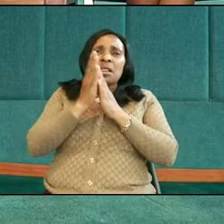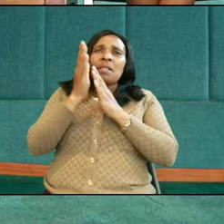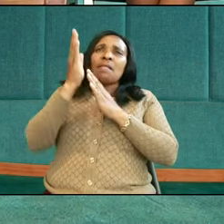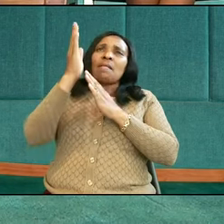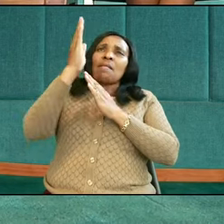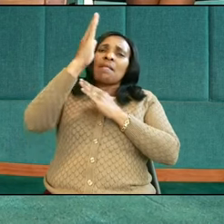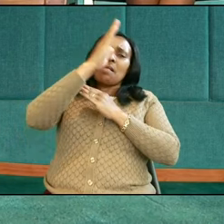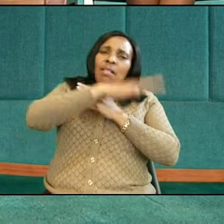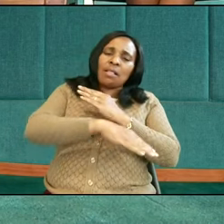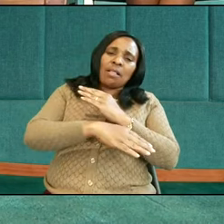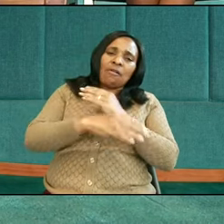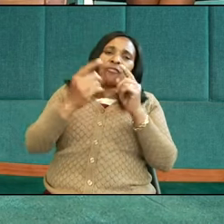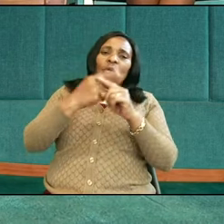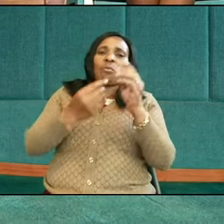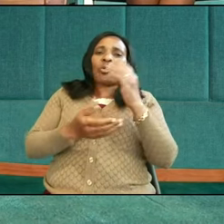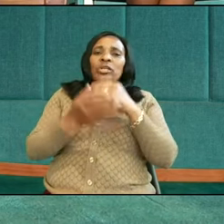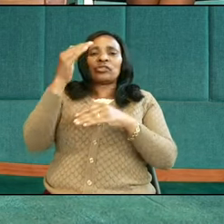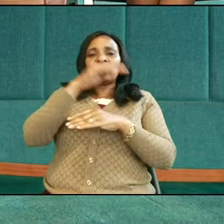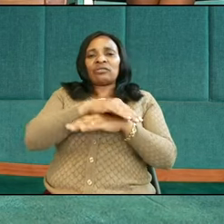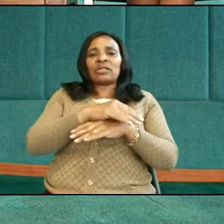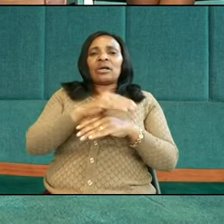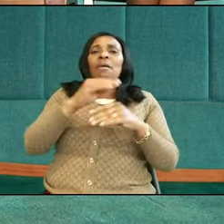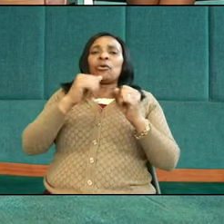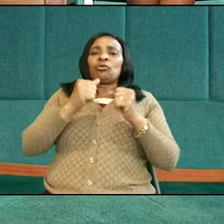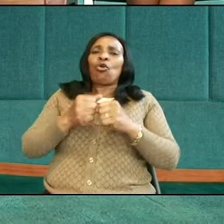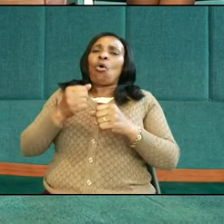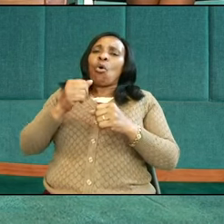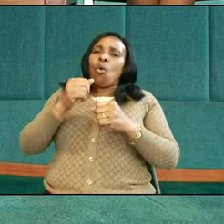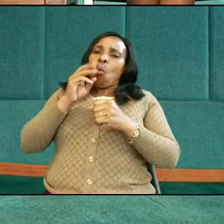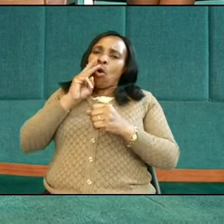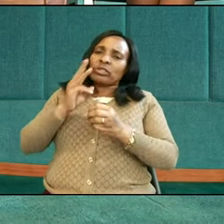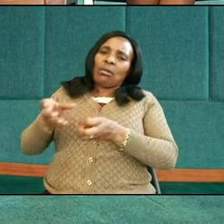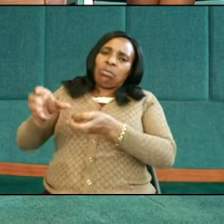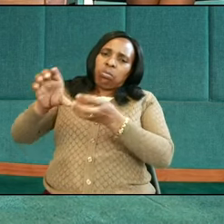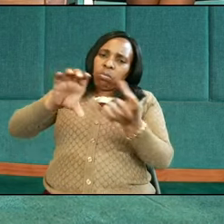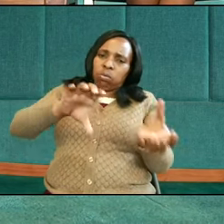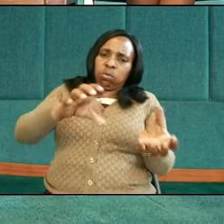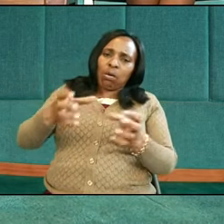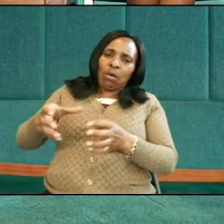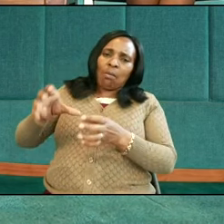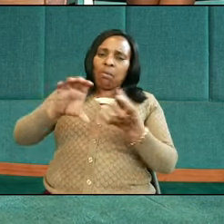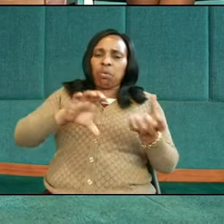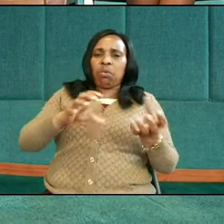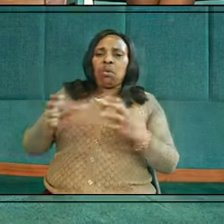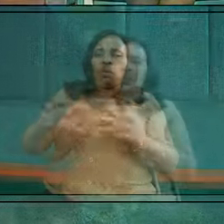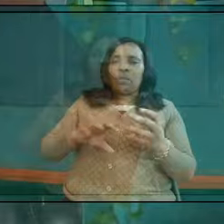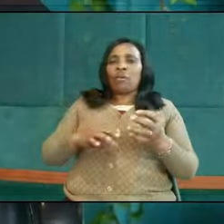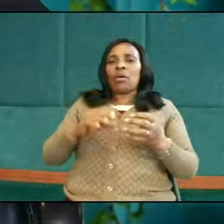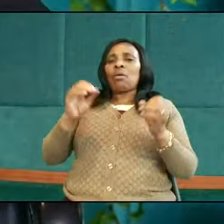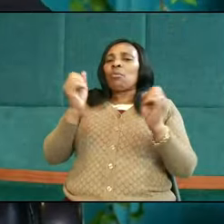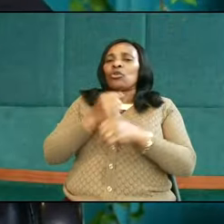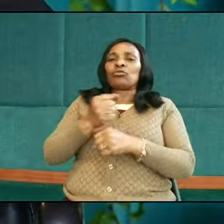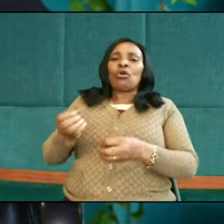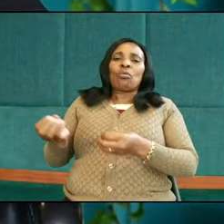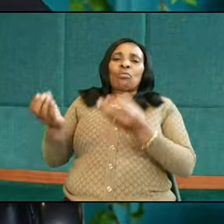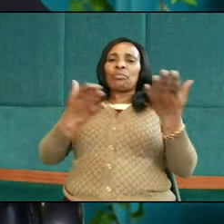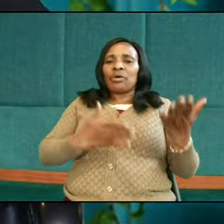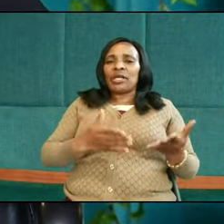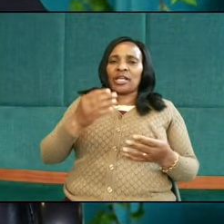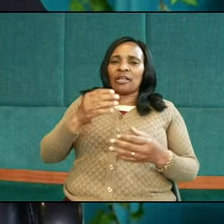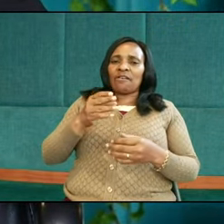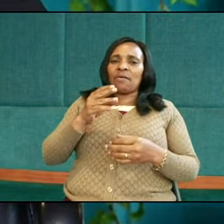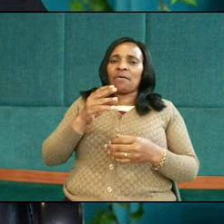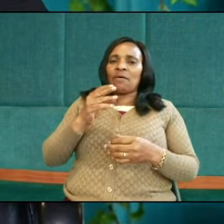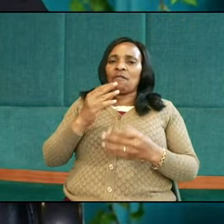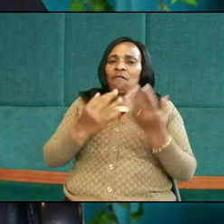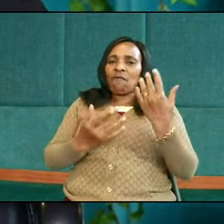God, let me show you. I'm going to pour water on this to make it that me, I'm not the one who's putting this fire. I'm going to pour water more. I'm going to